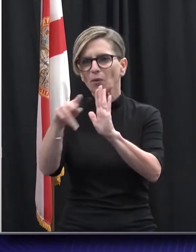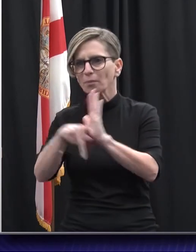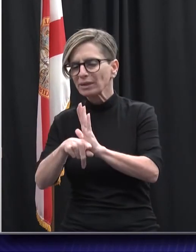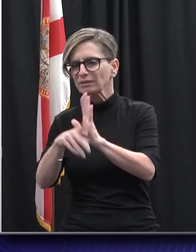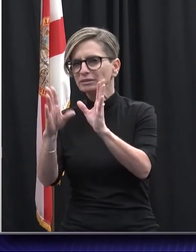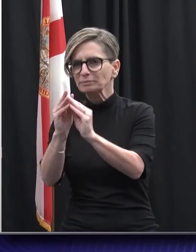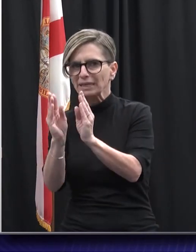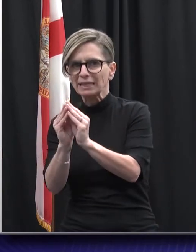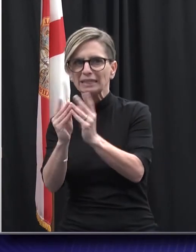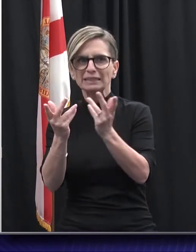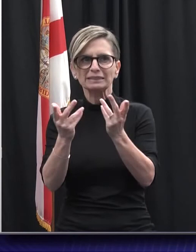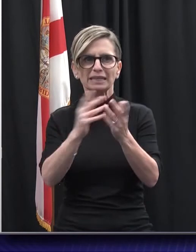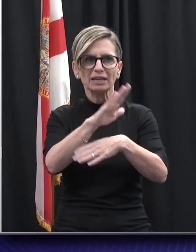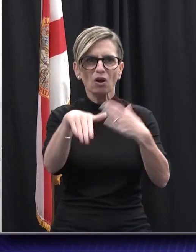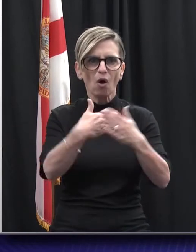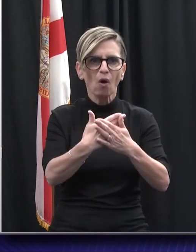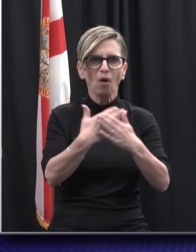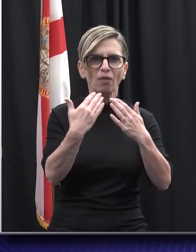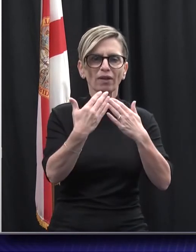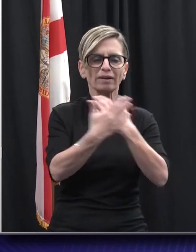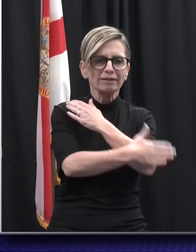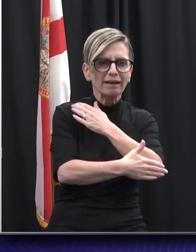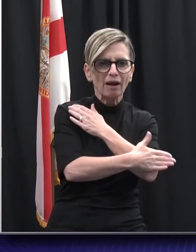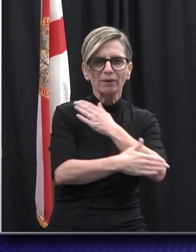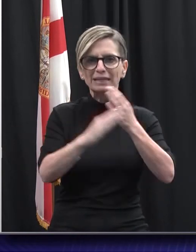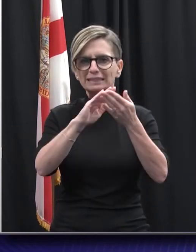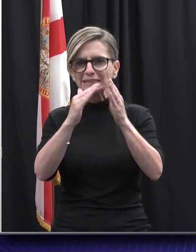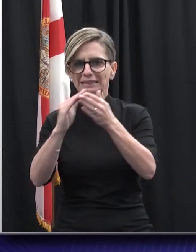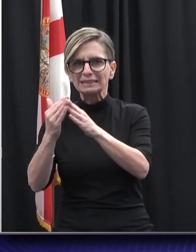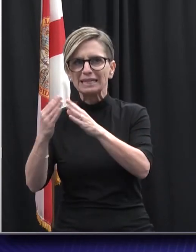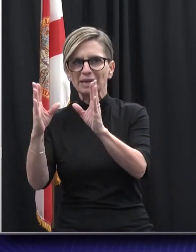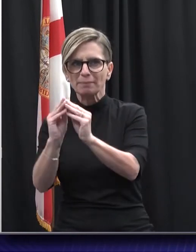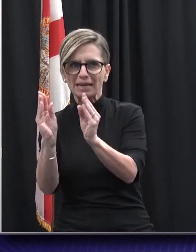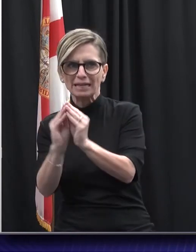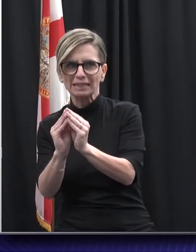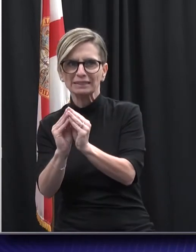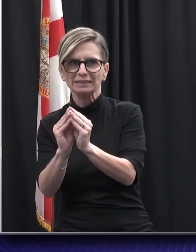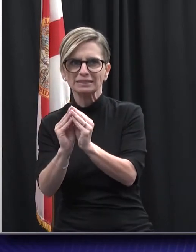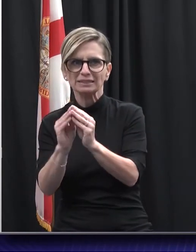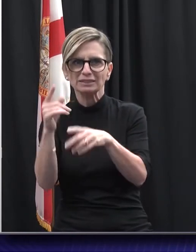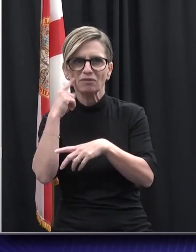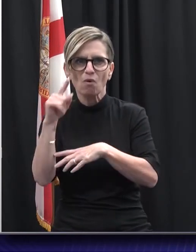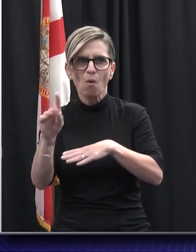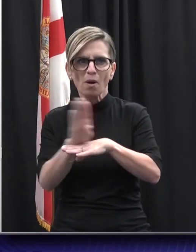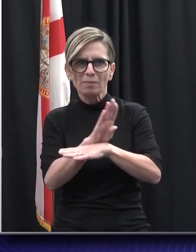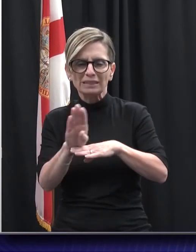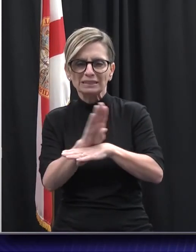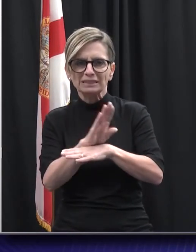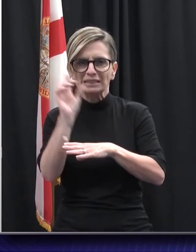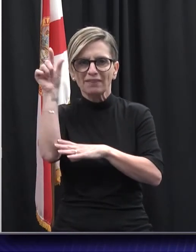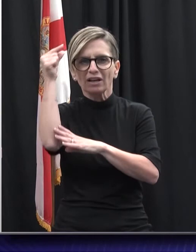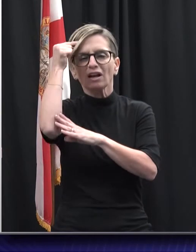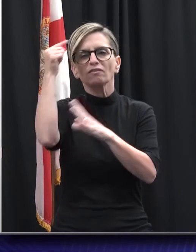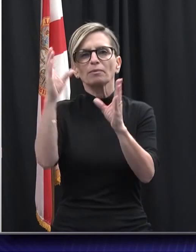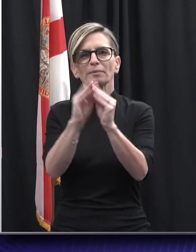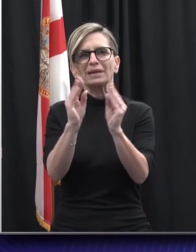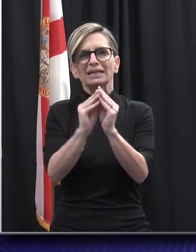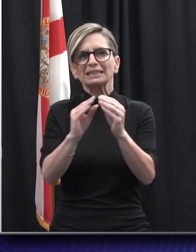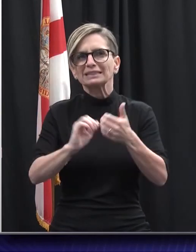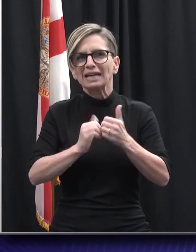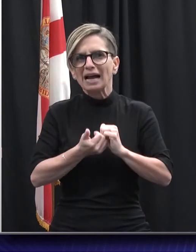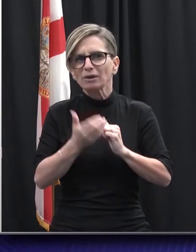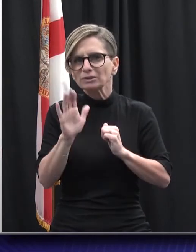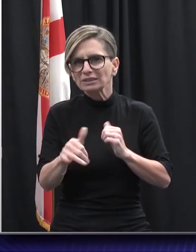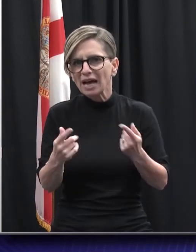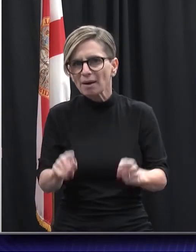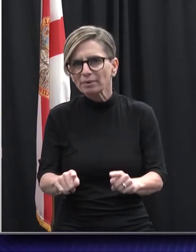meetings as far as conducting business that you can conduct at these government meetings, that are supposed to be public, et